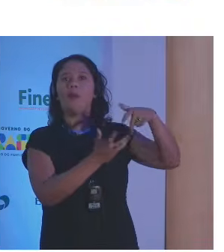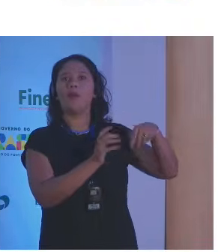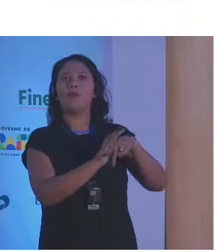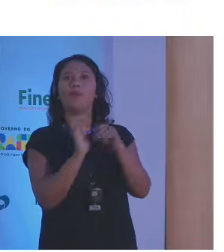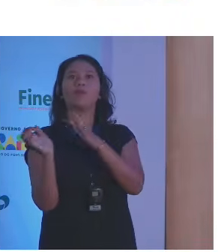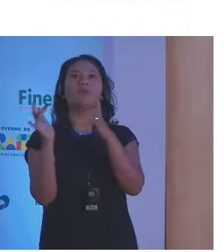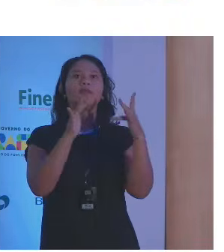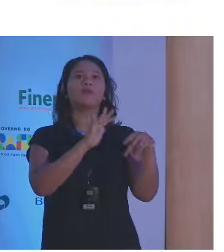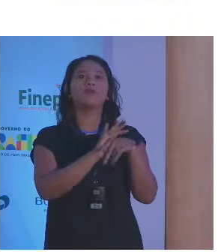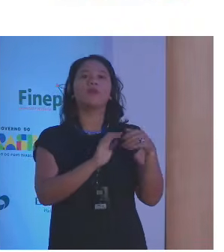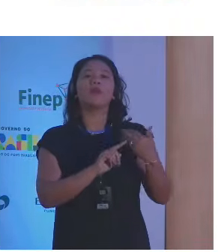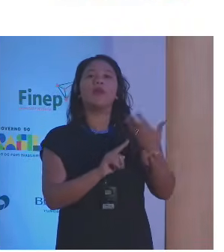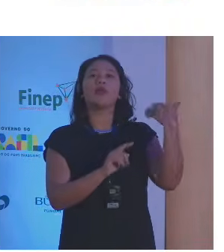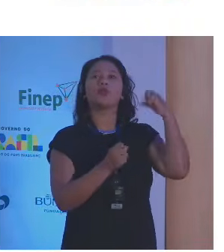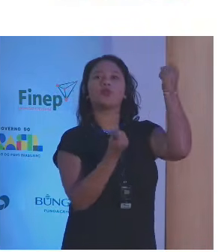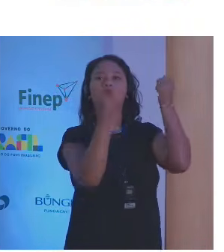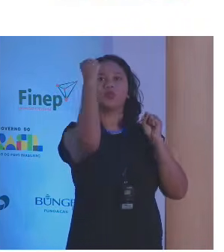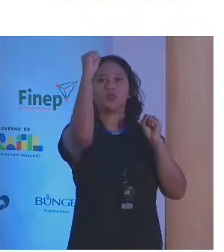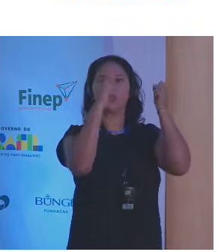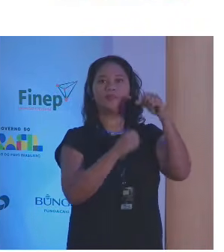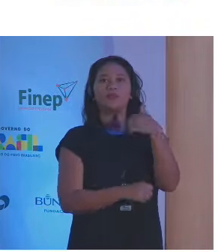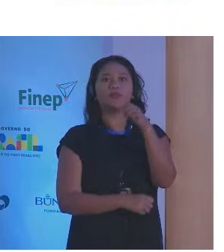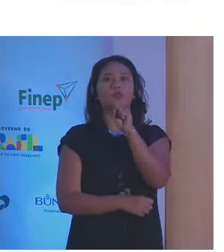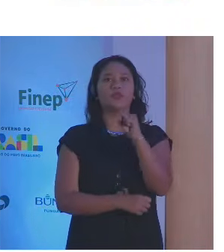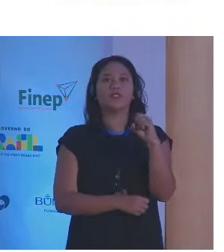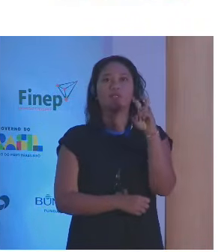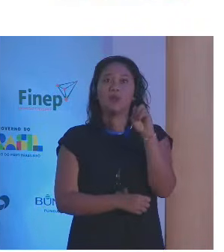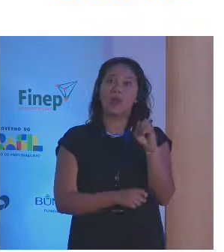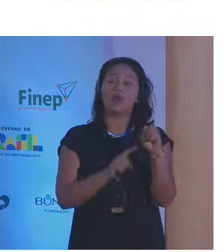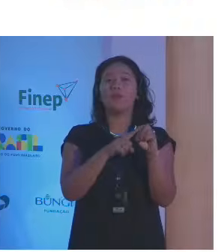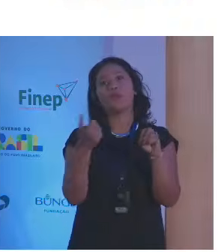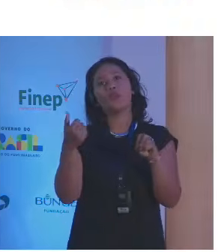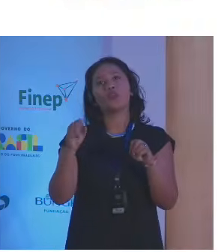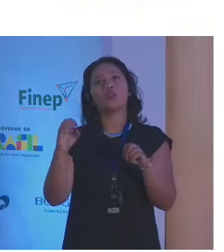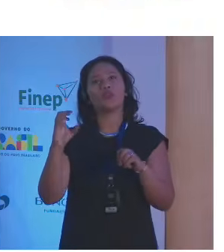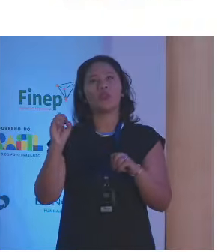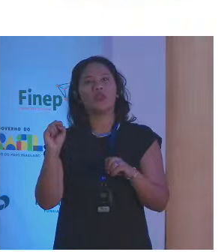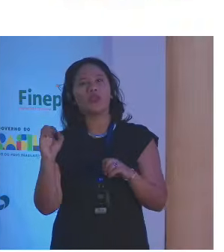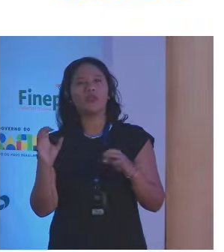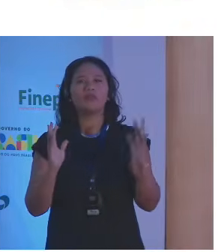period, 1850 to 1880, and the one to the right,